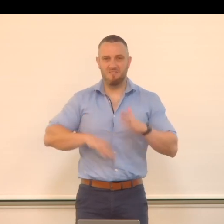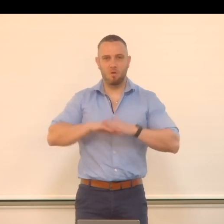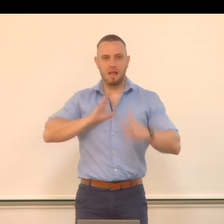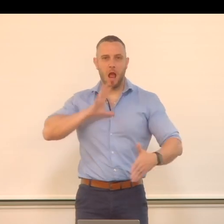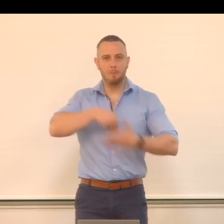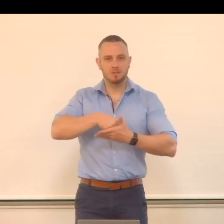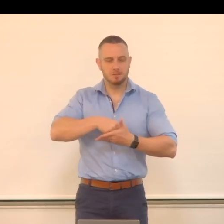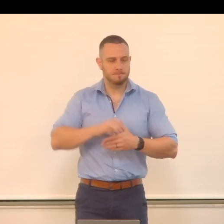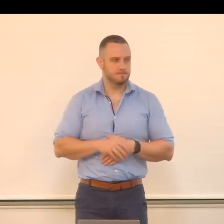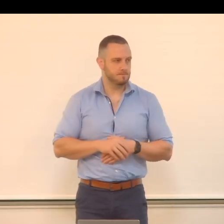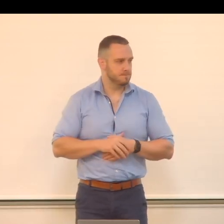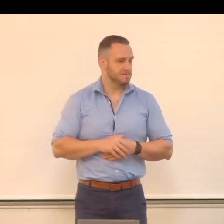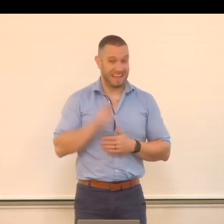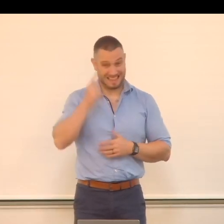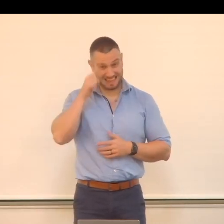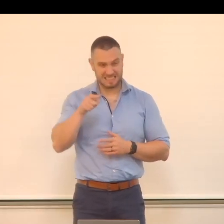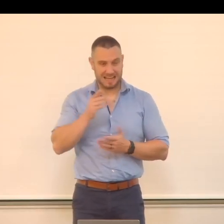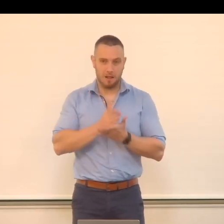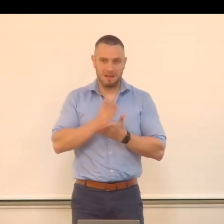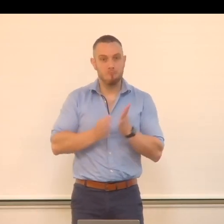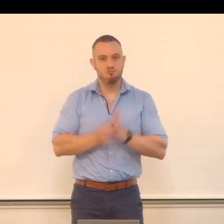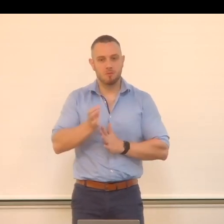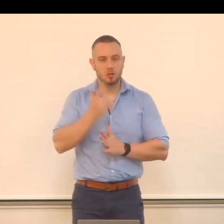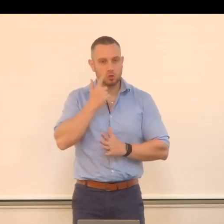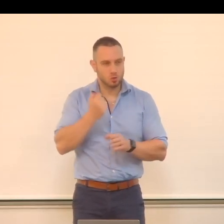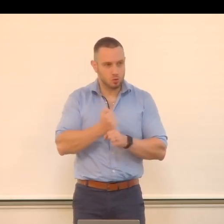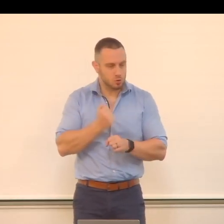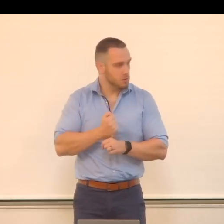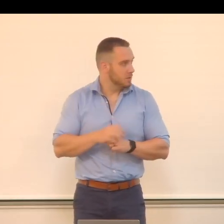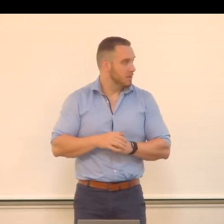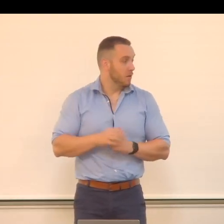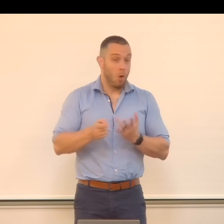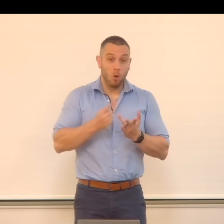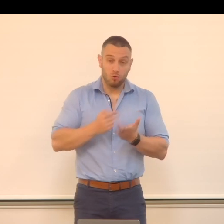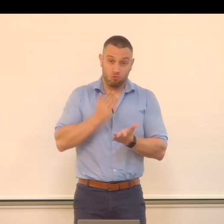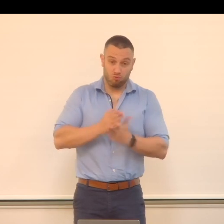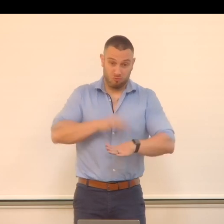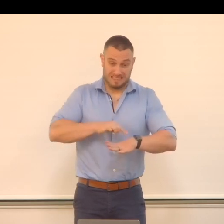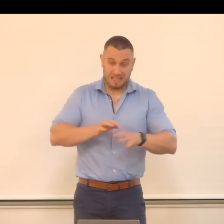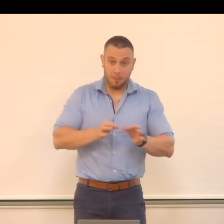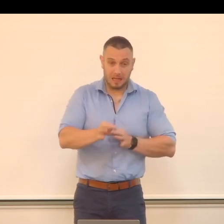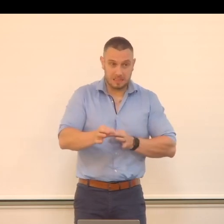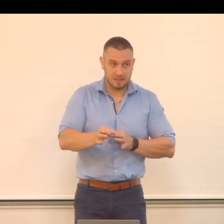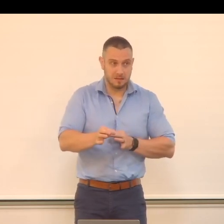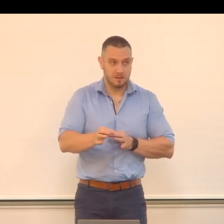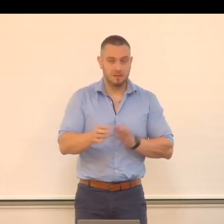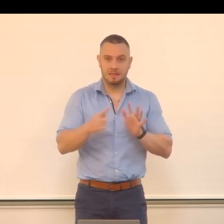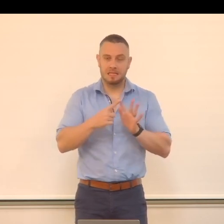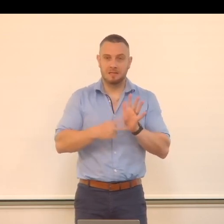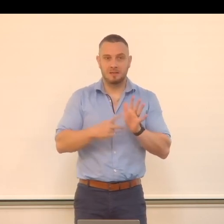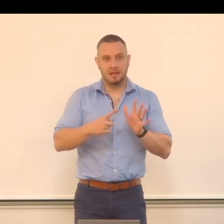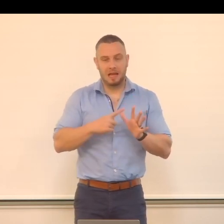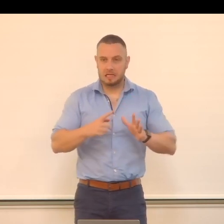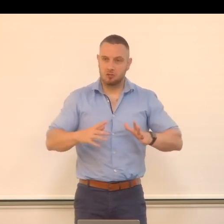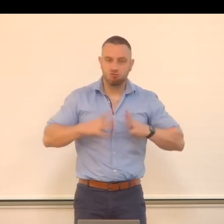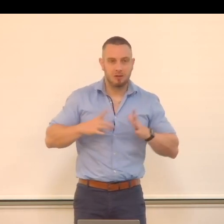real mission. I think that's an improvement that could be made. And real timelines, like I said, going EVA, just getting ready